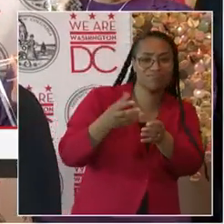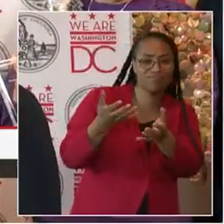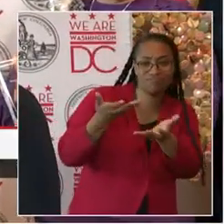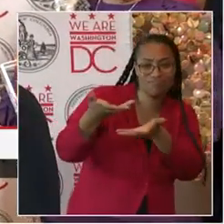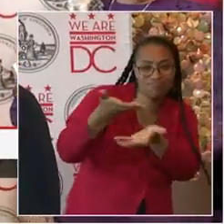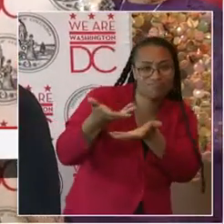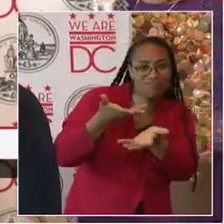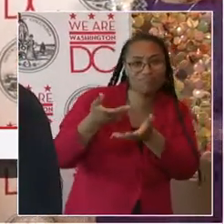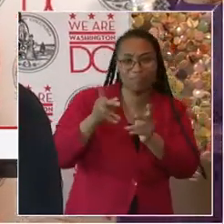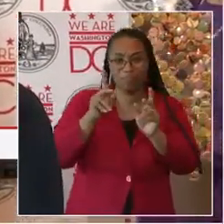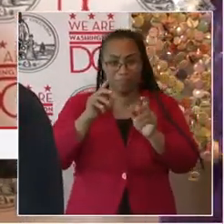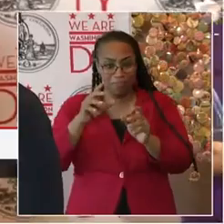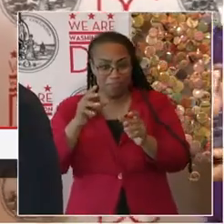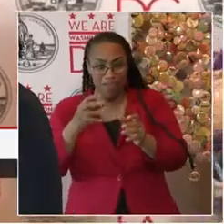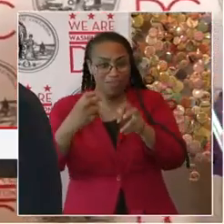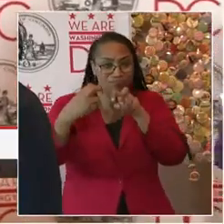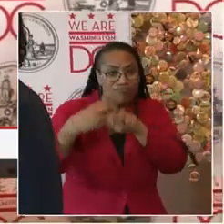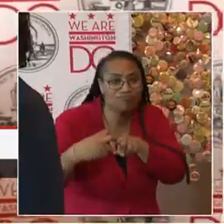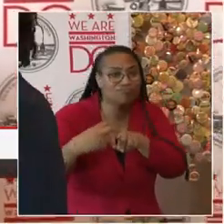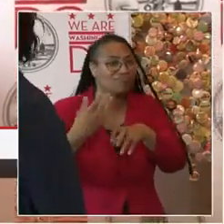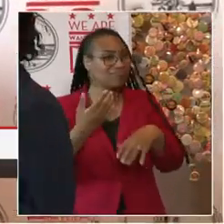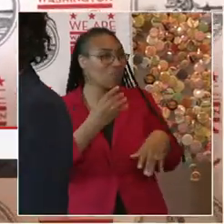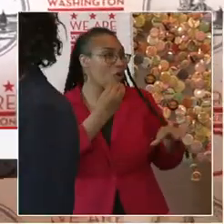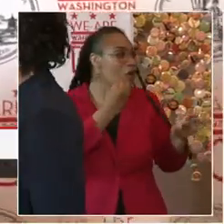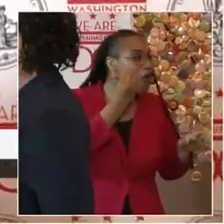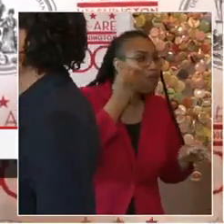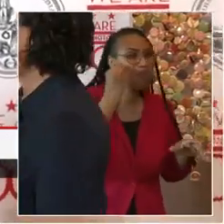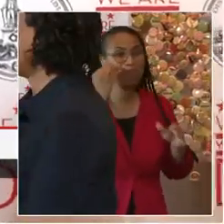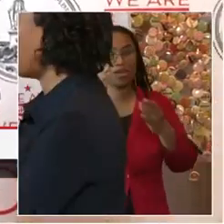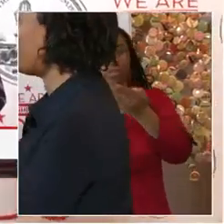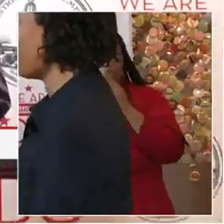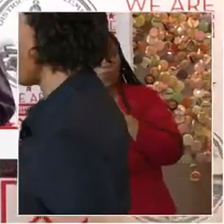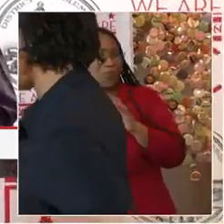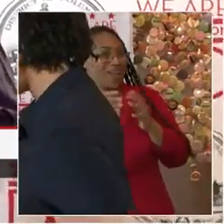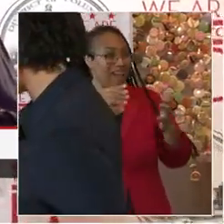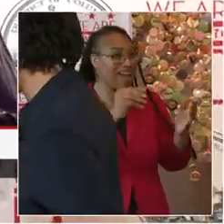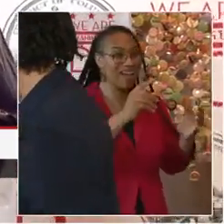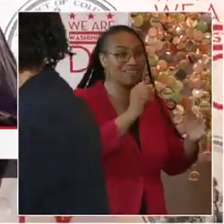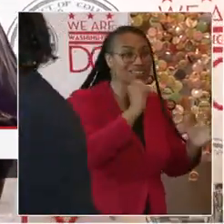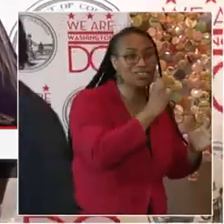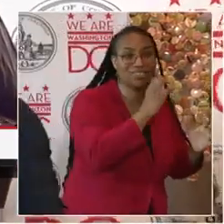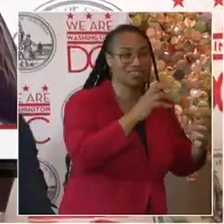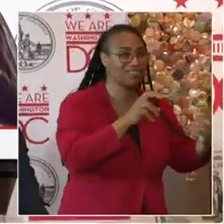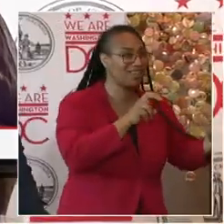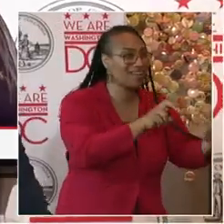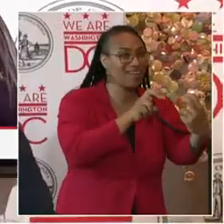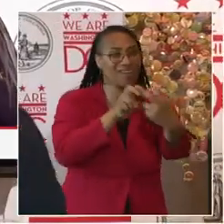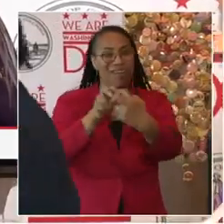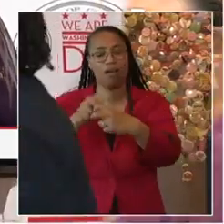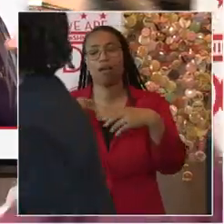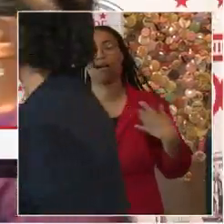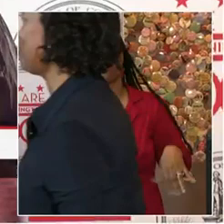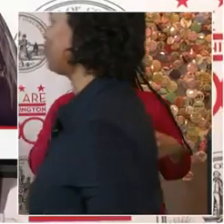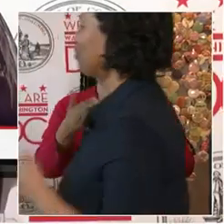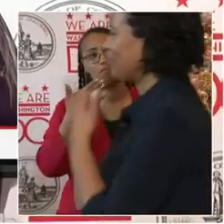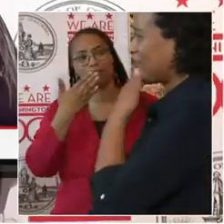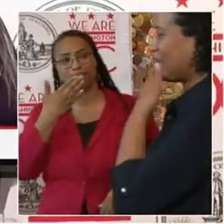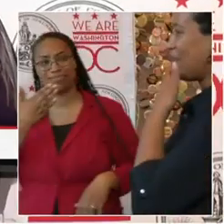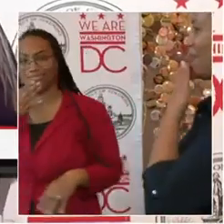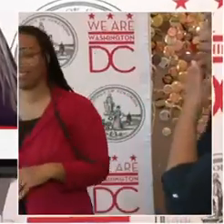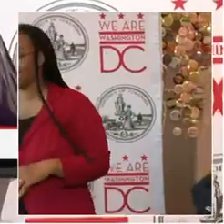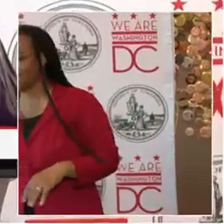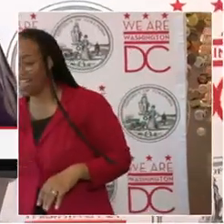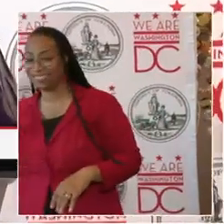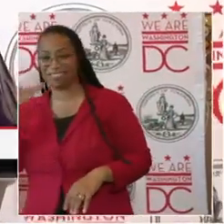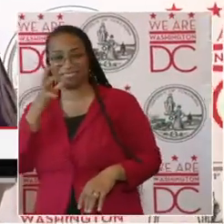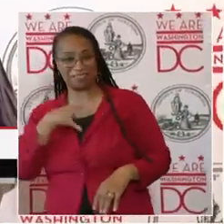to seniors every Thursday and Friday. Yes, ma'am. Thank you, Miss Mack. After 35 years of